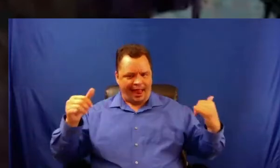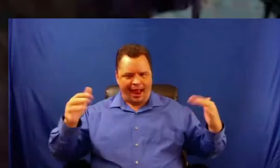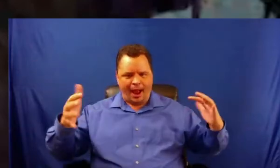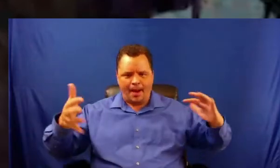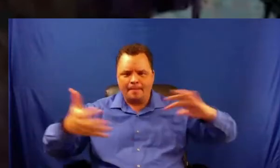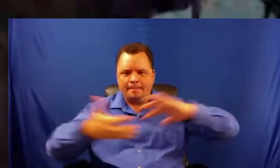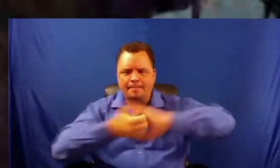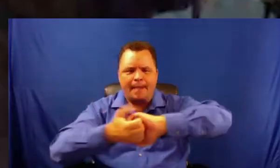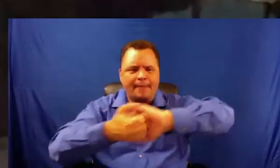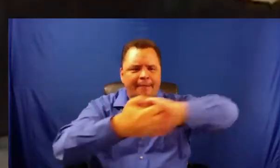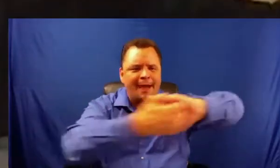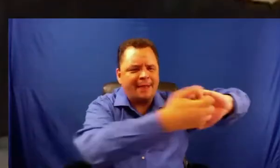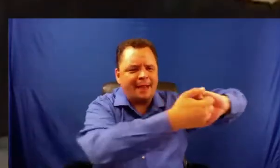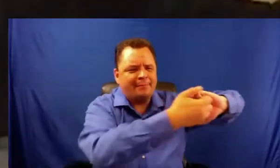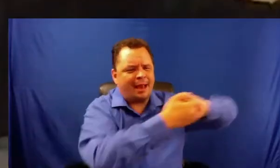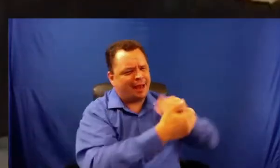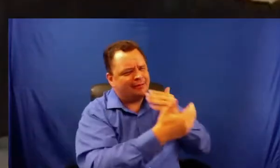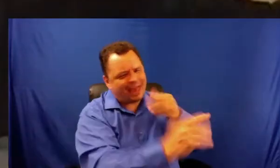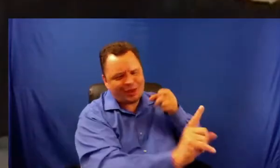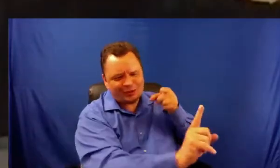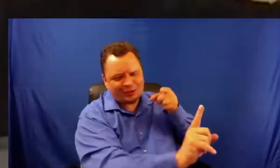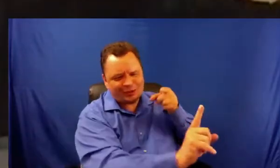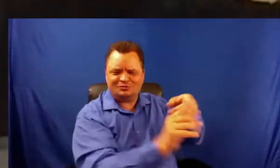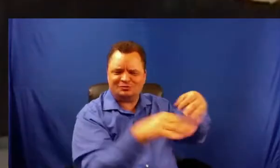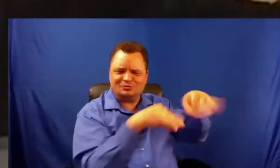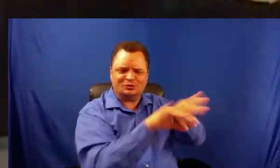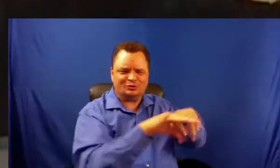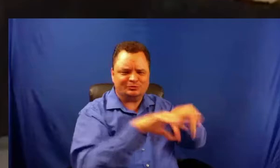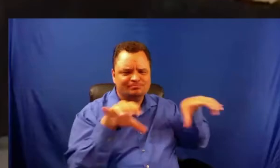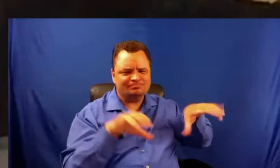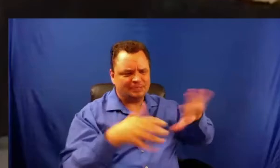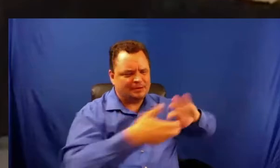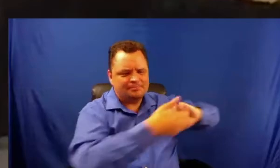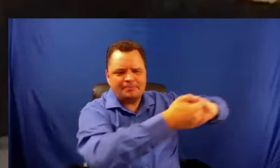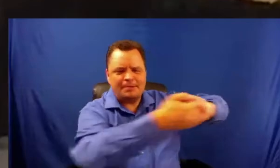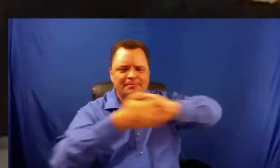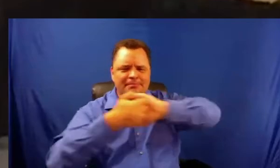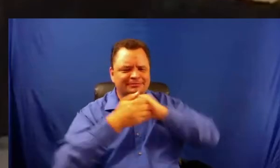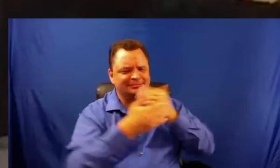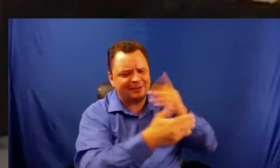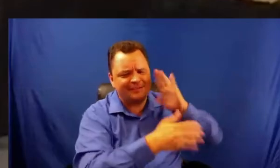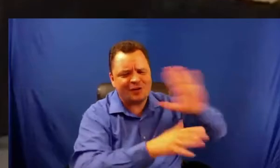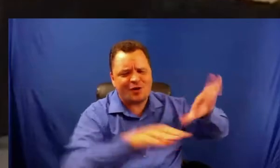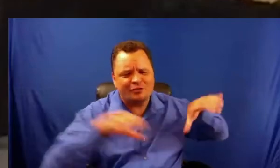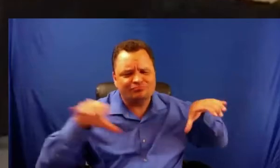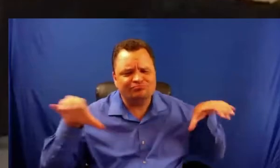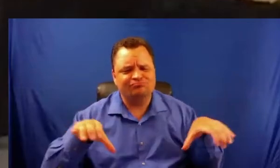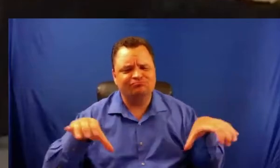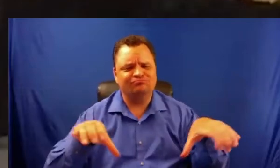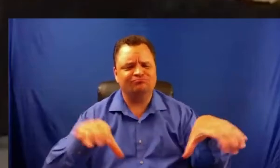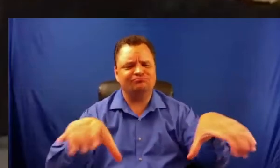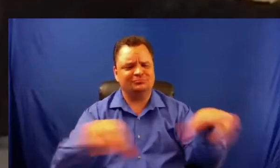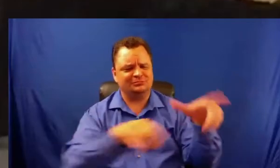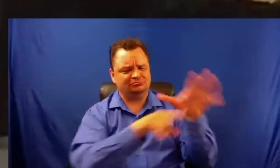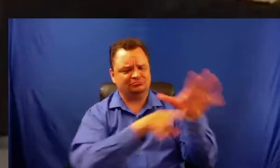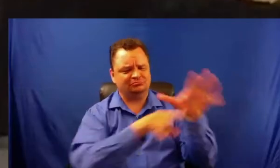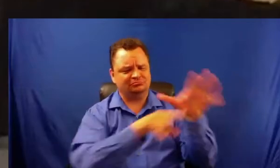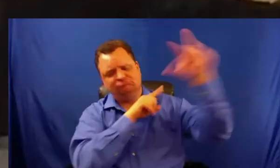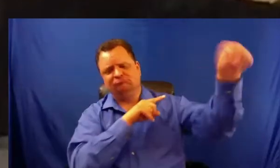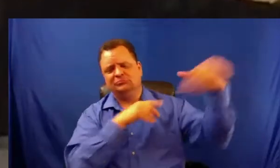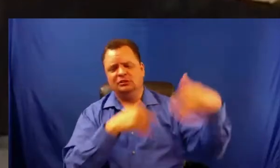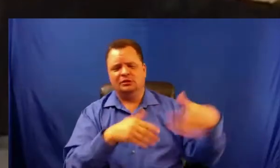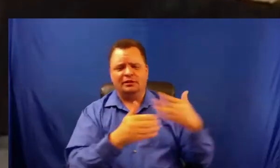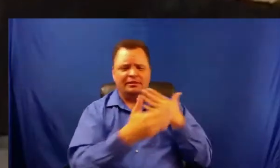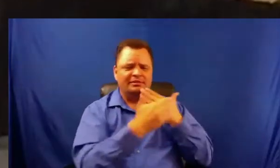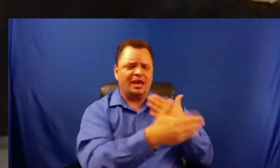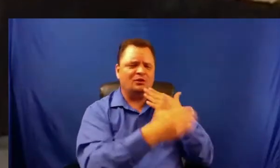now. And I sure appreciate all of the efforts that, I think that's a game changer, and appreciate your